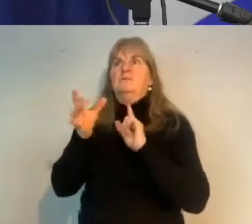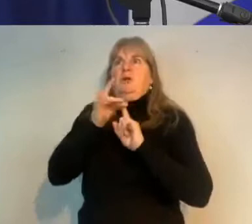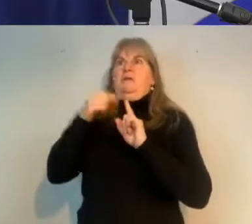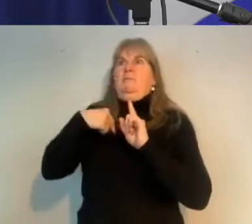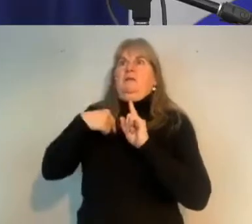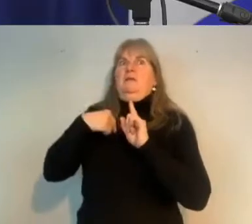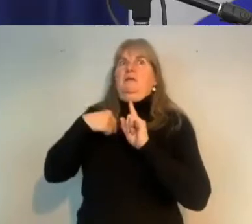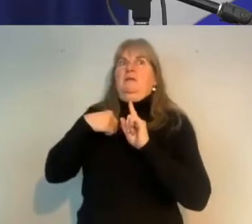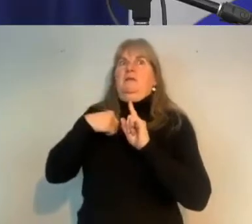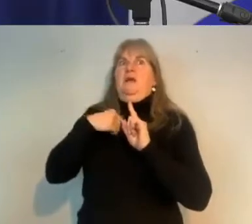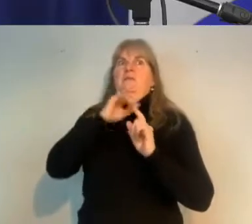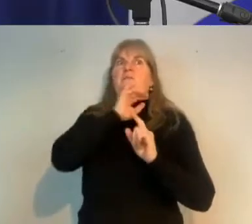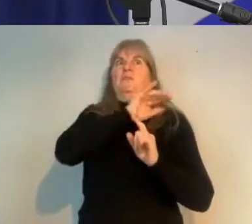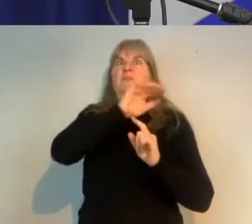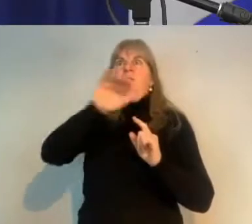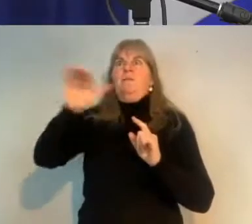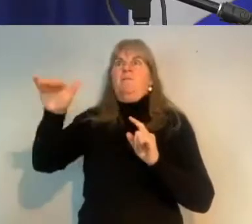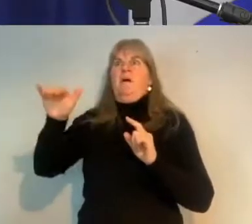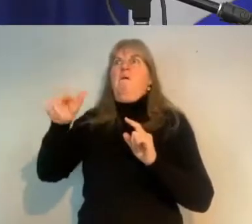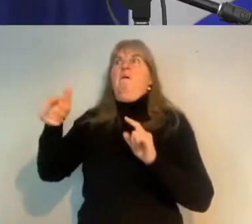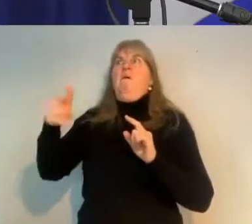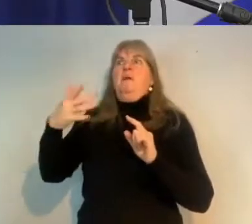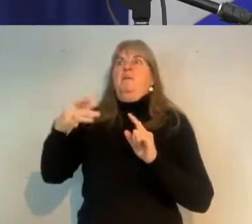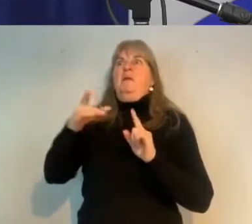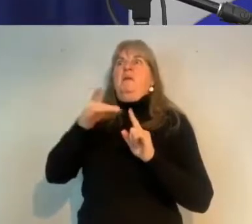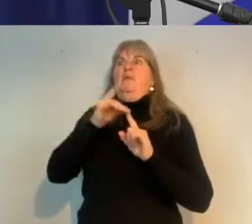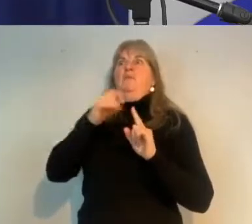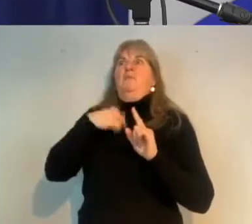what, you're a contact, you've been exposed.